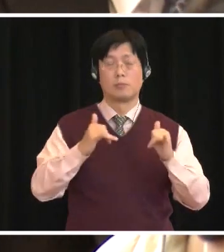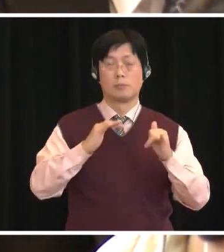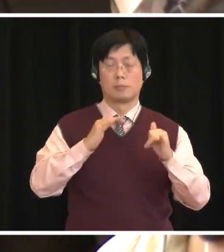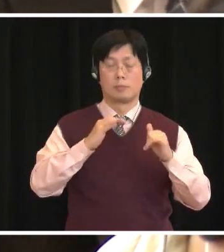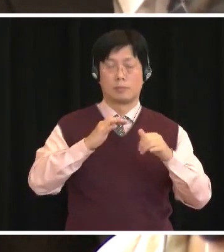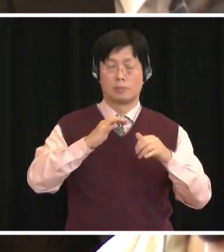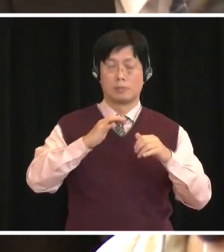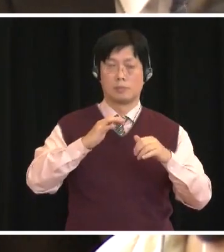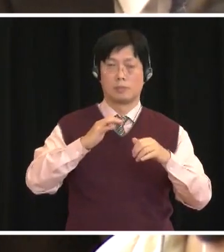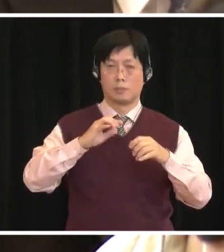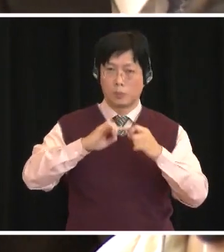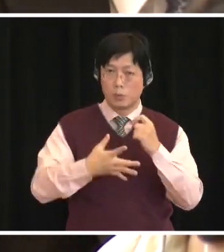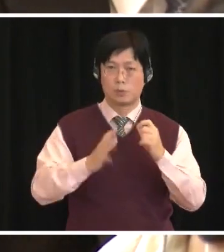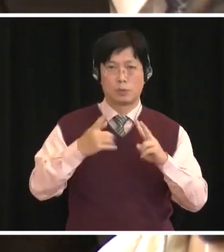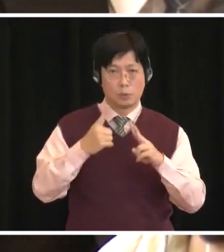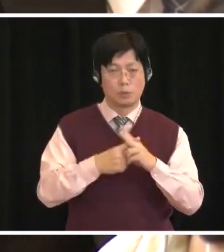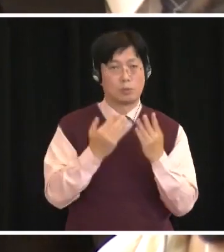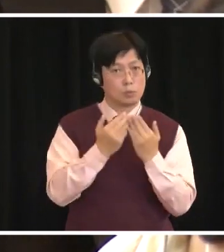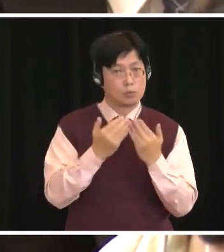and this child